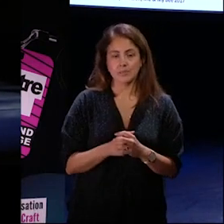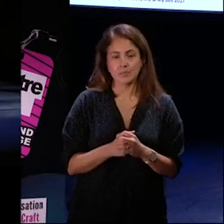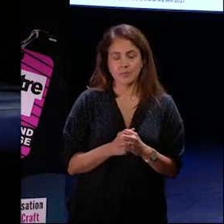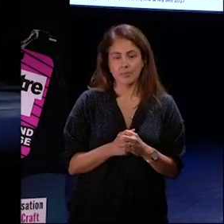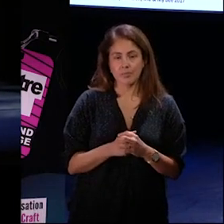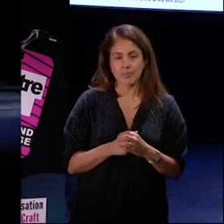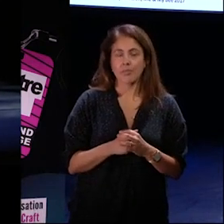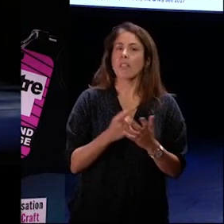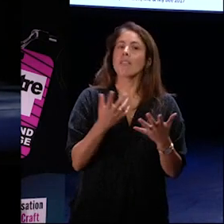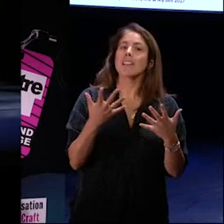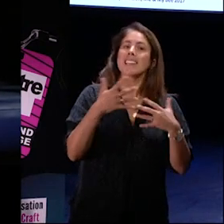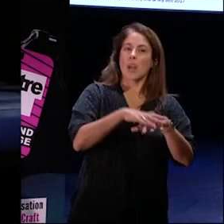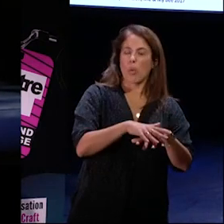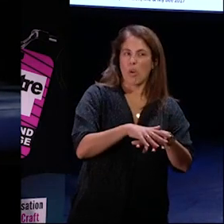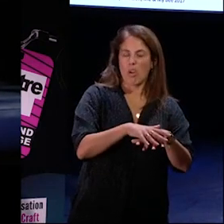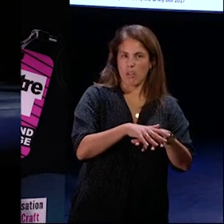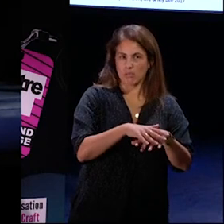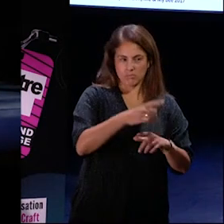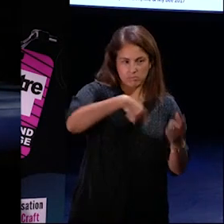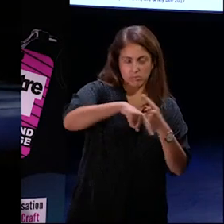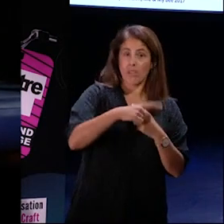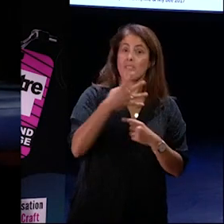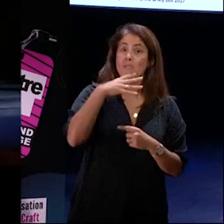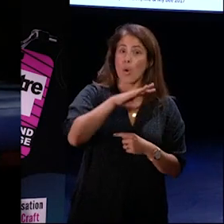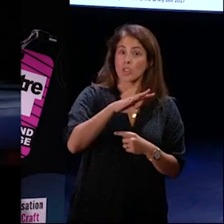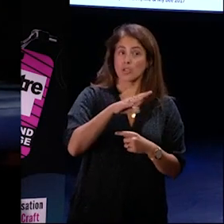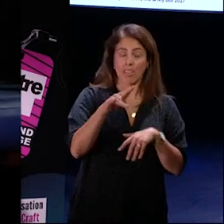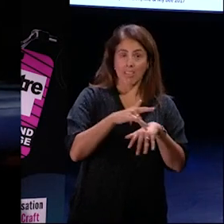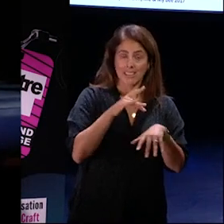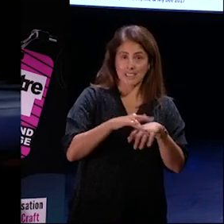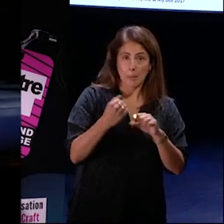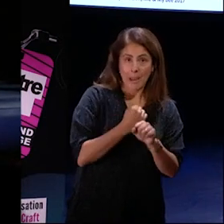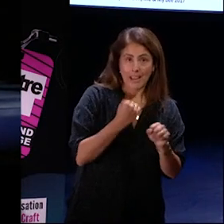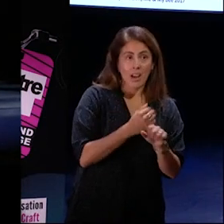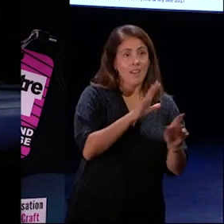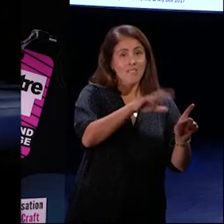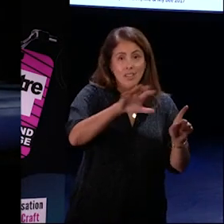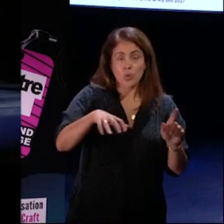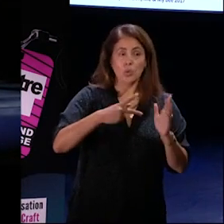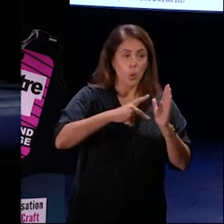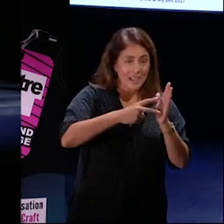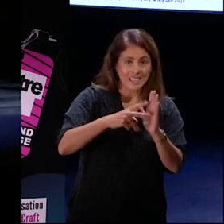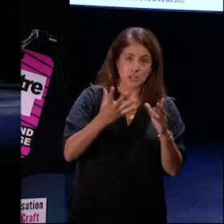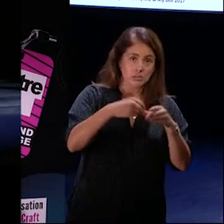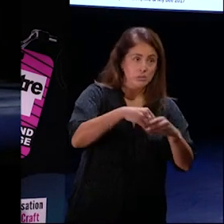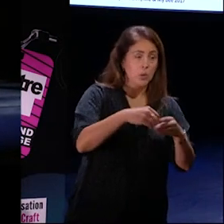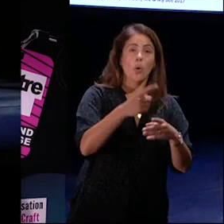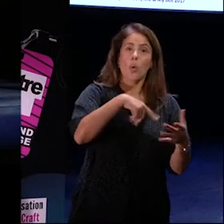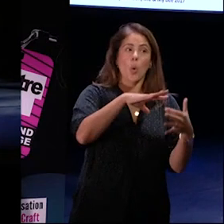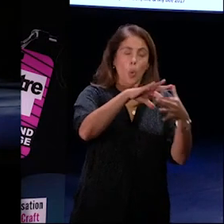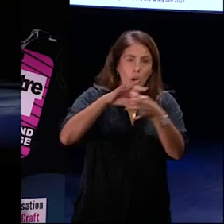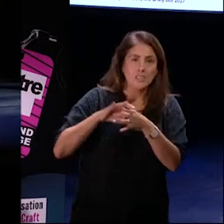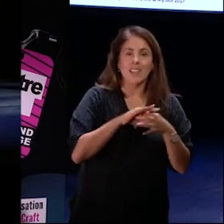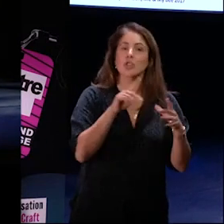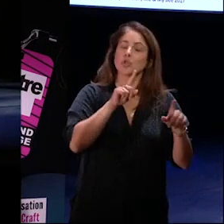And it was a network by the end that consisted of almost 400 theatre makers, venues and organisations, all working together to try